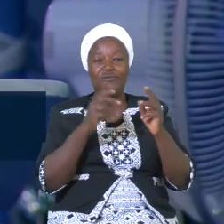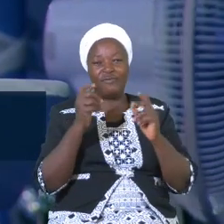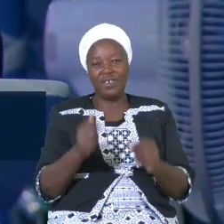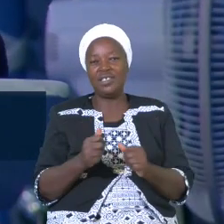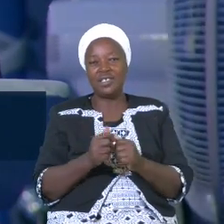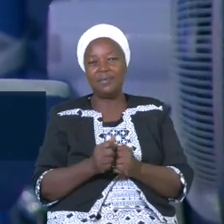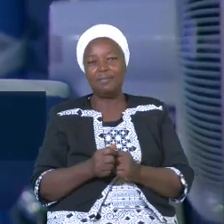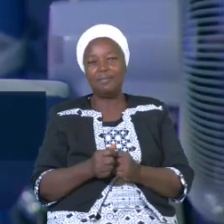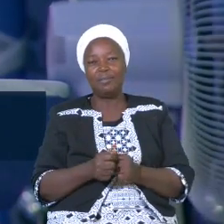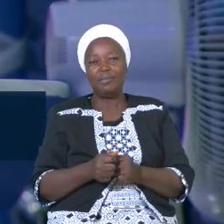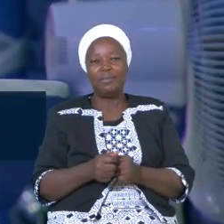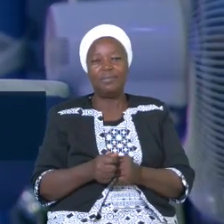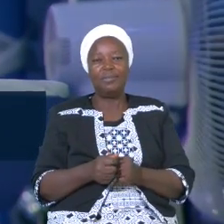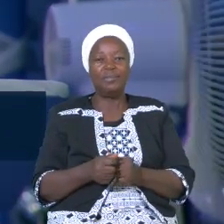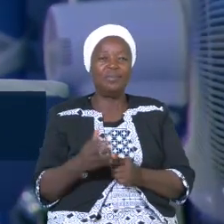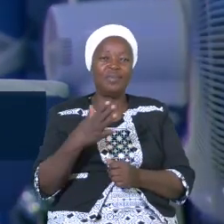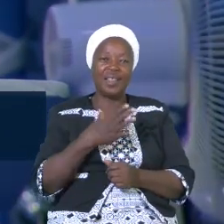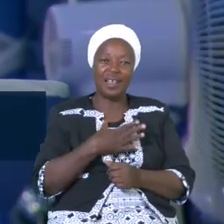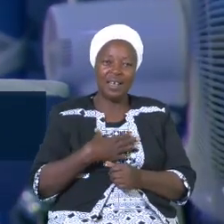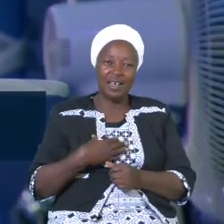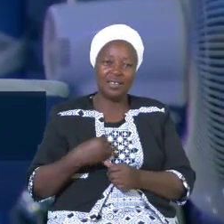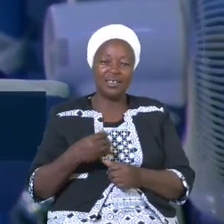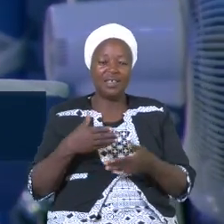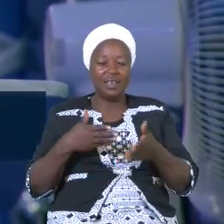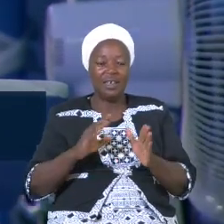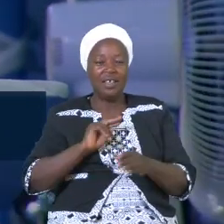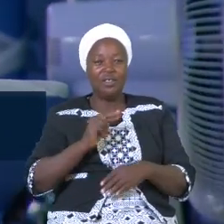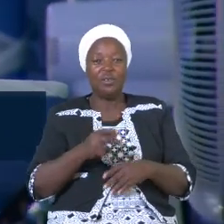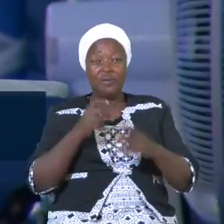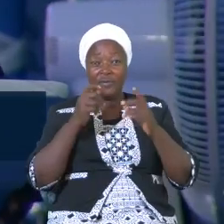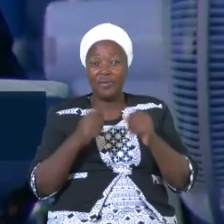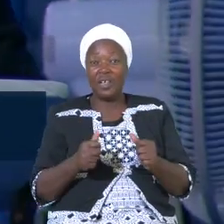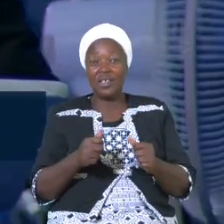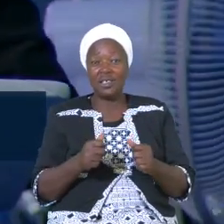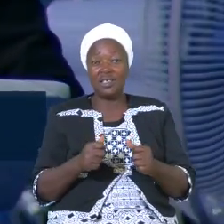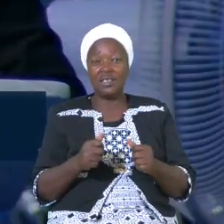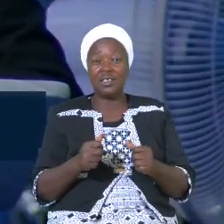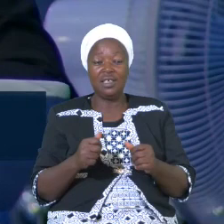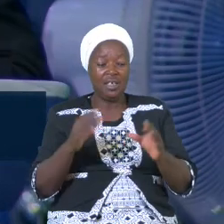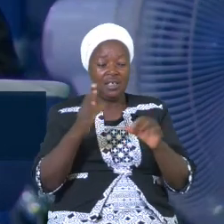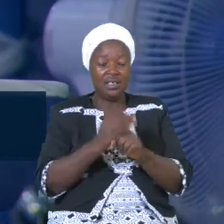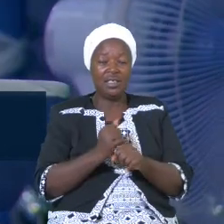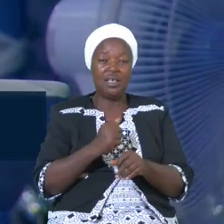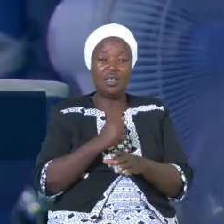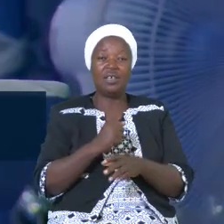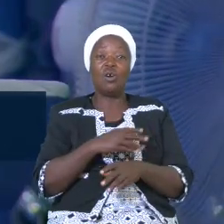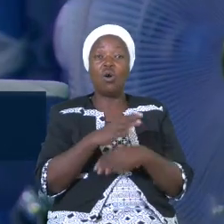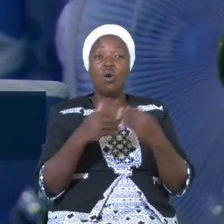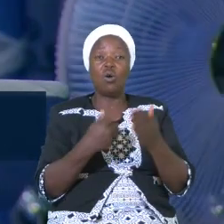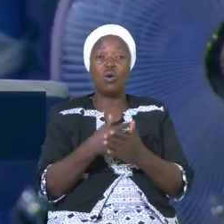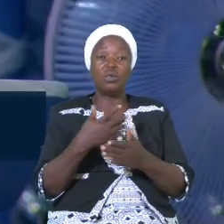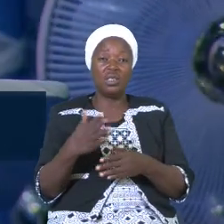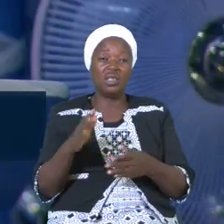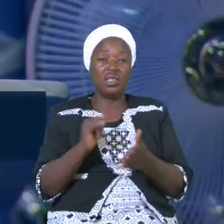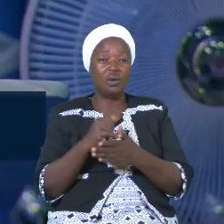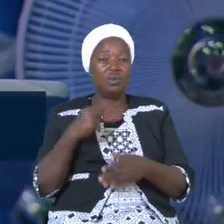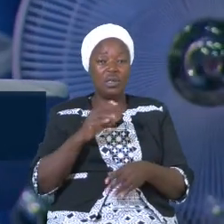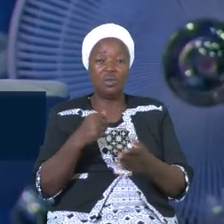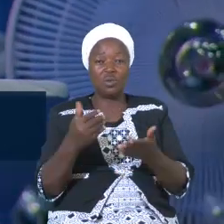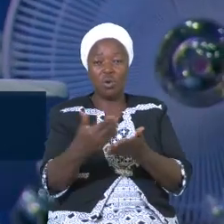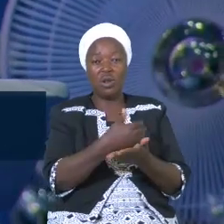and let's quickly take all the names the phone numbers and don't